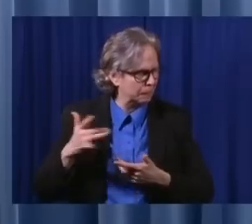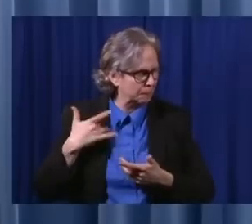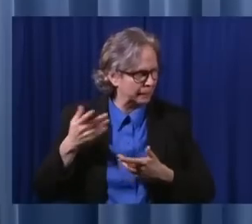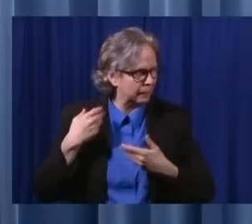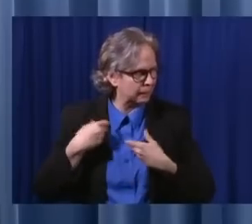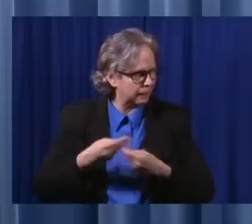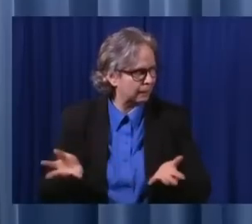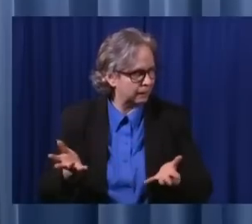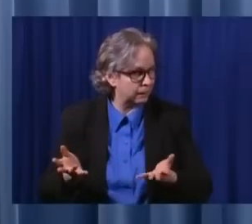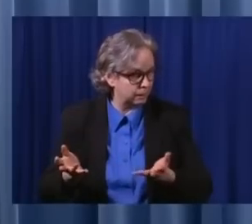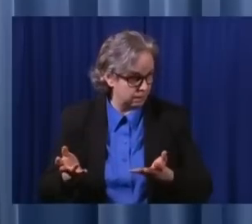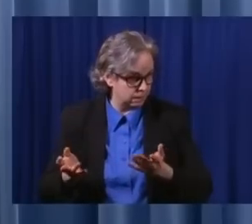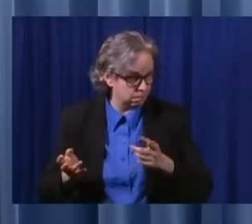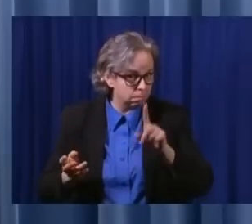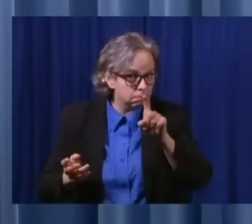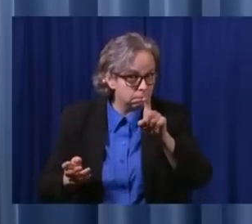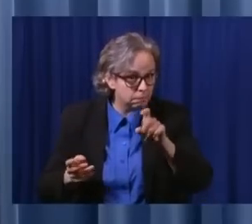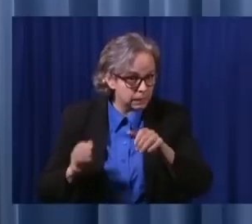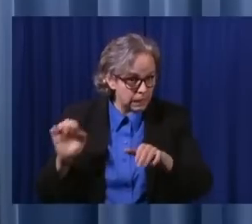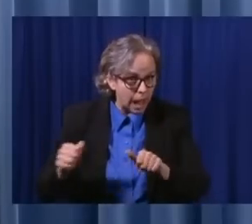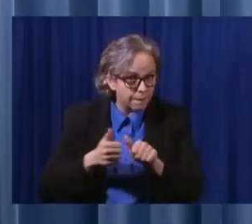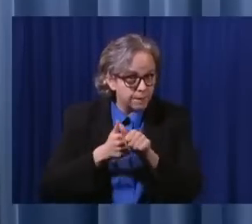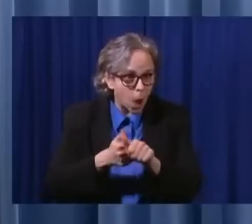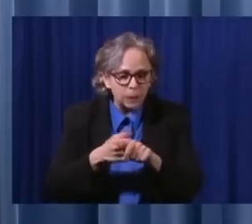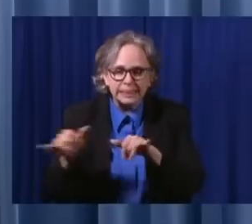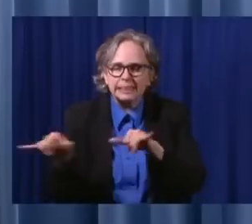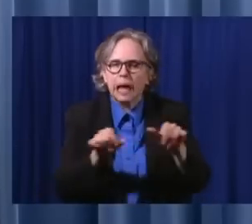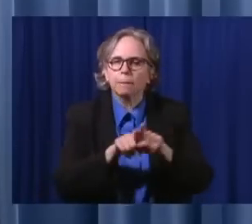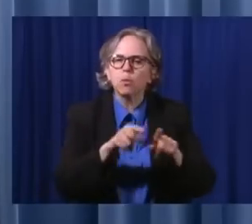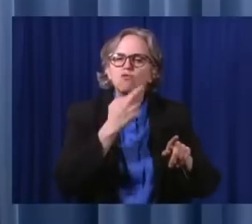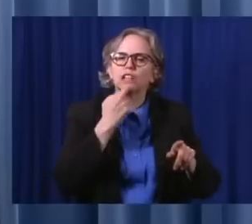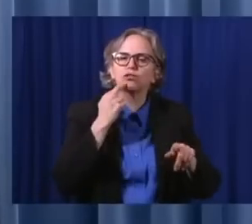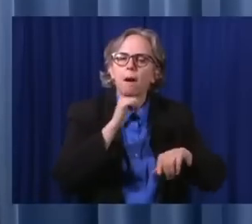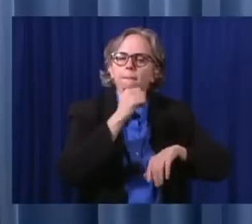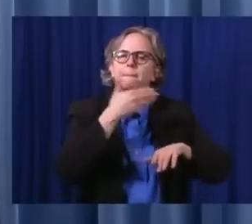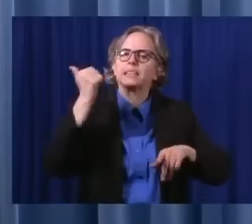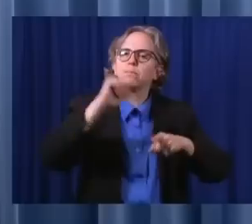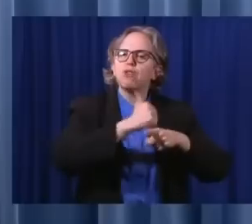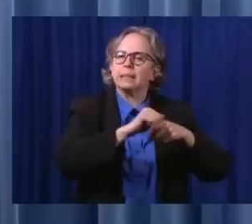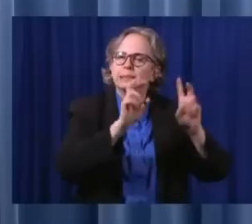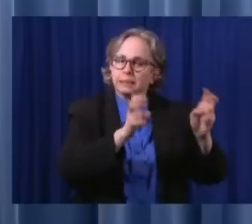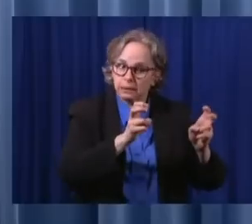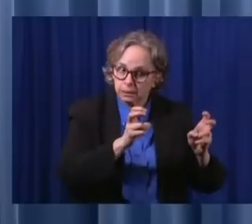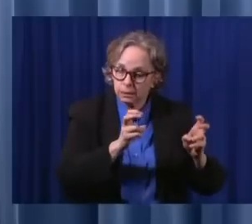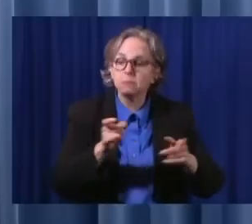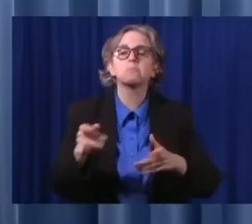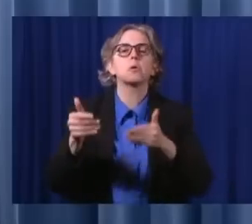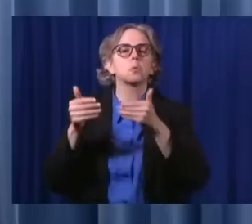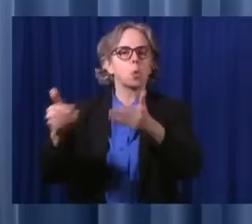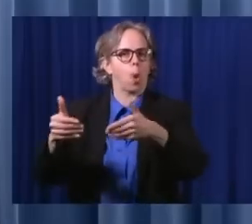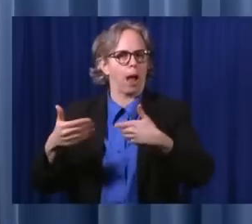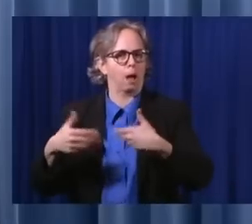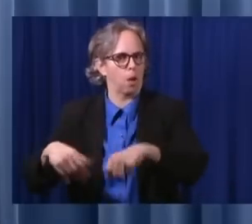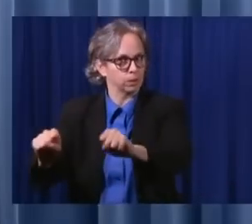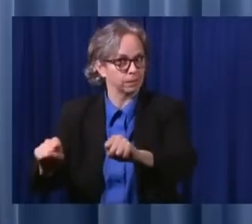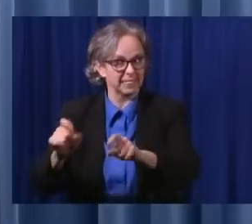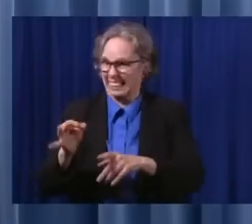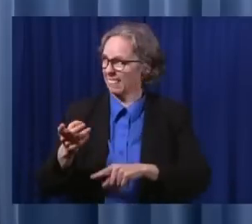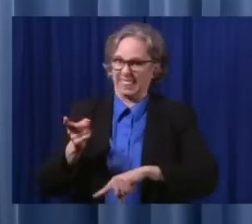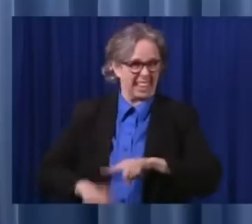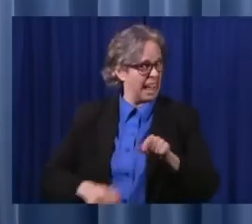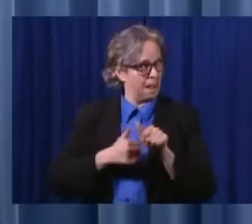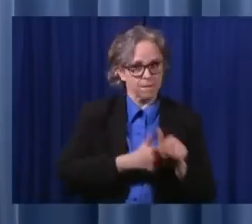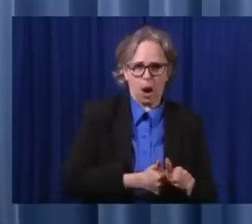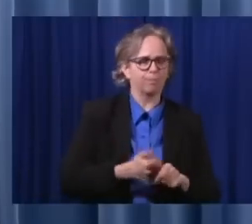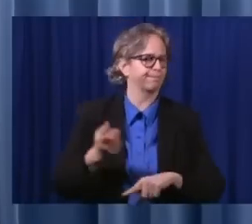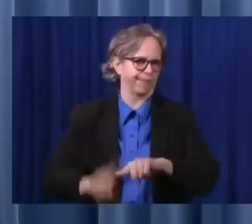the regulations that have been put out by the health department in regard to food. And we could go on through all the other activities at the fair. It